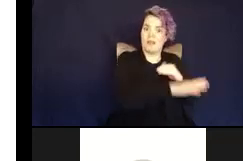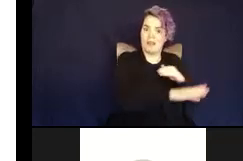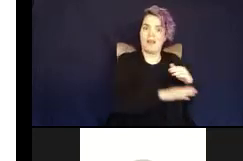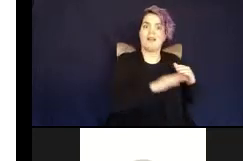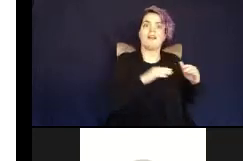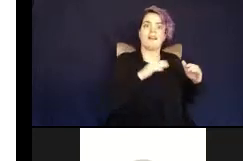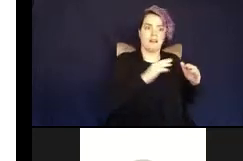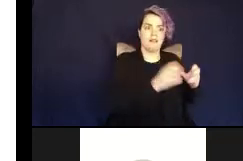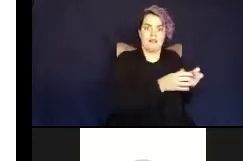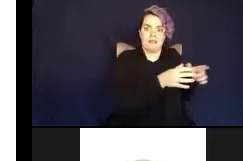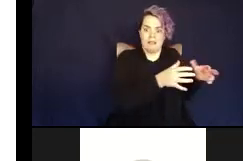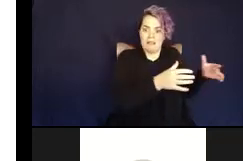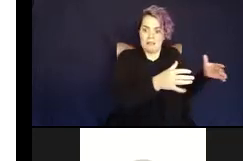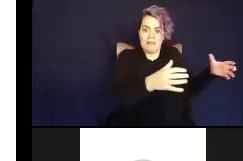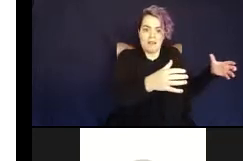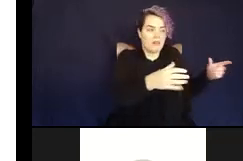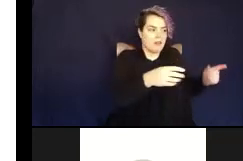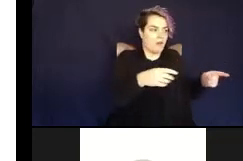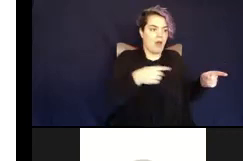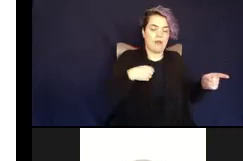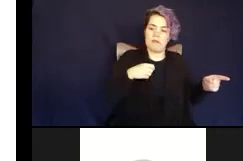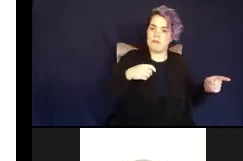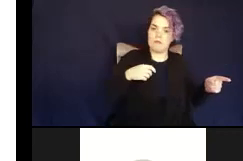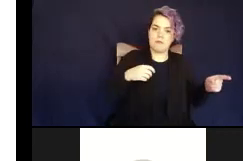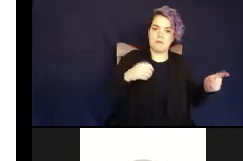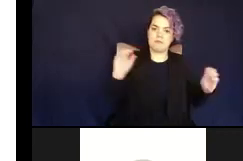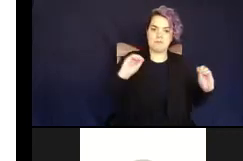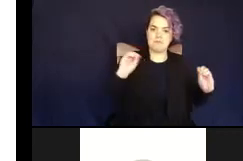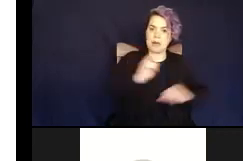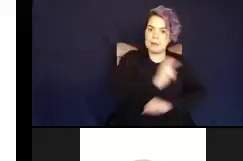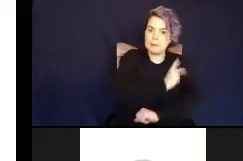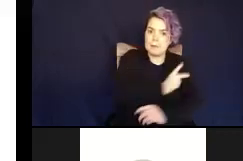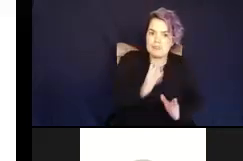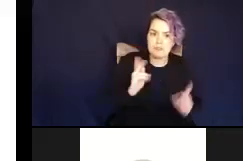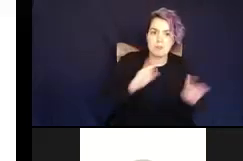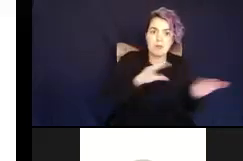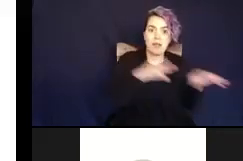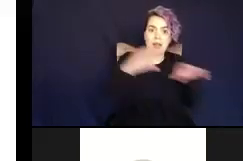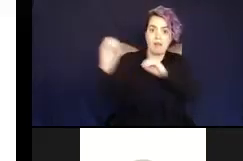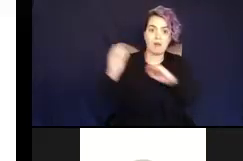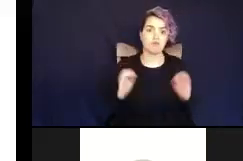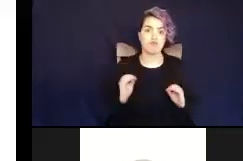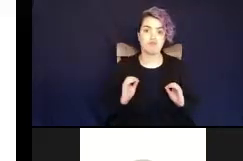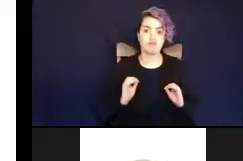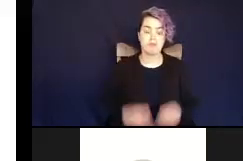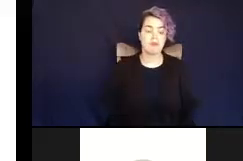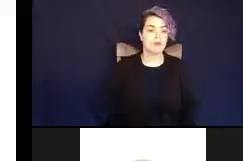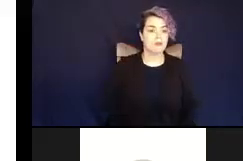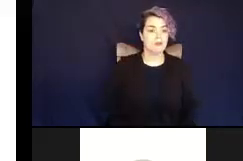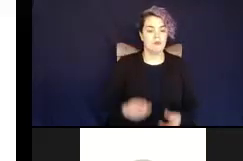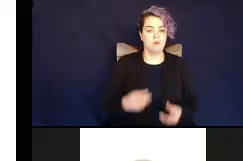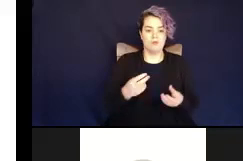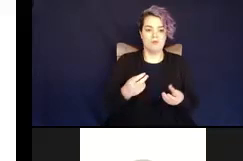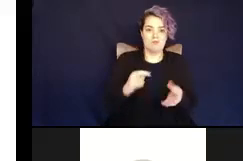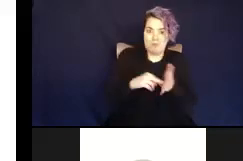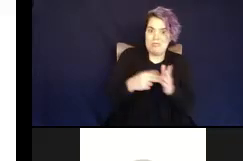I think, even more of a risk in these environments because you had greater numbers of people and more